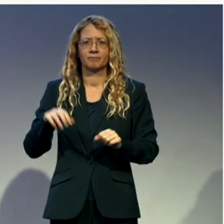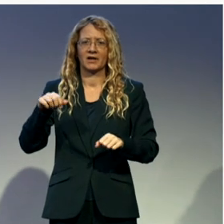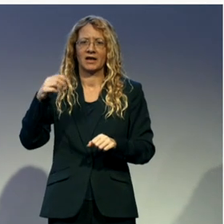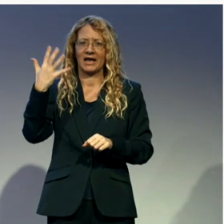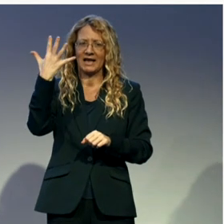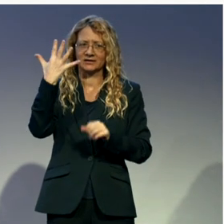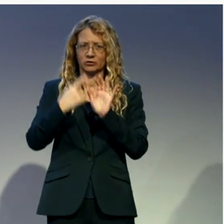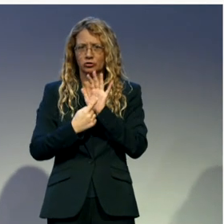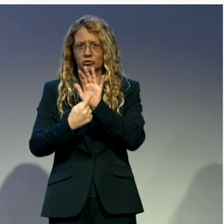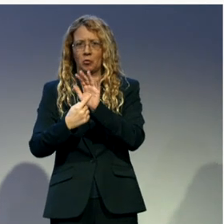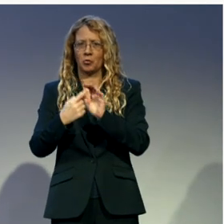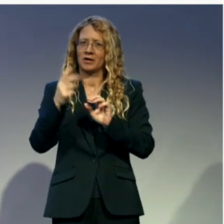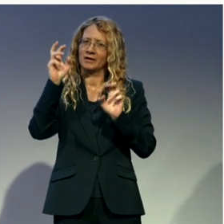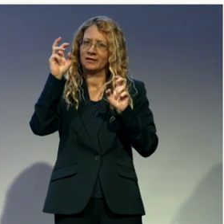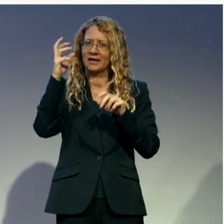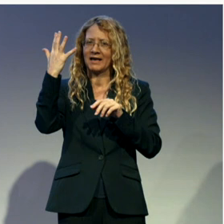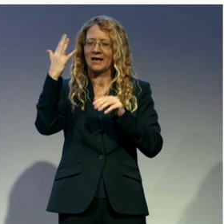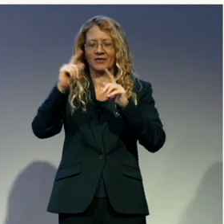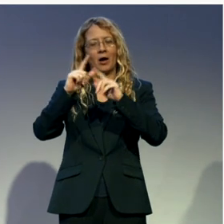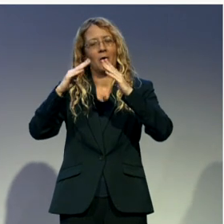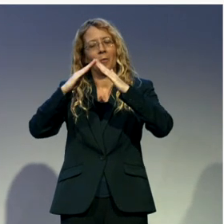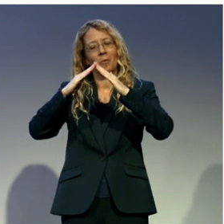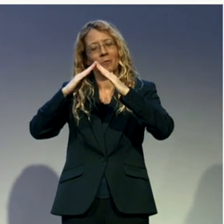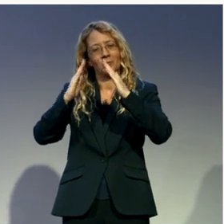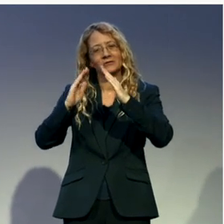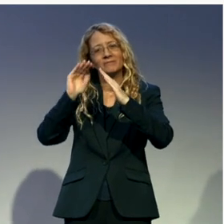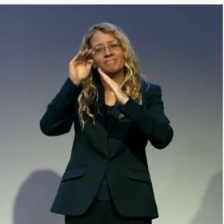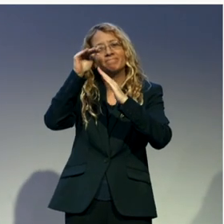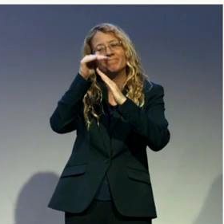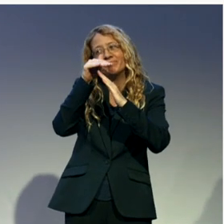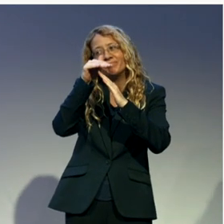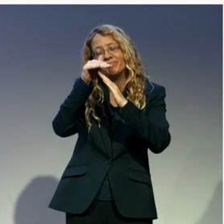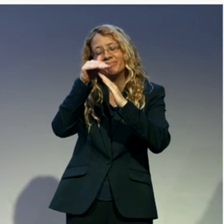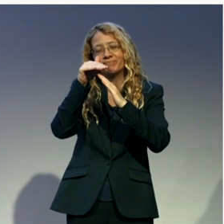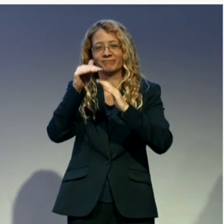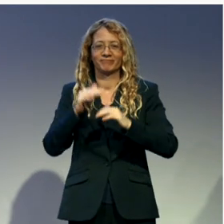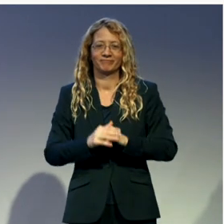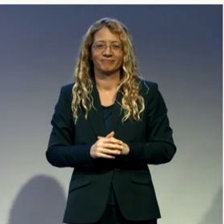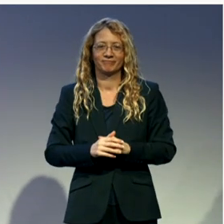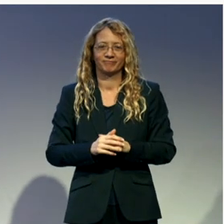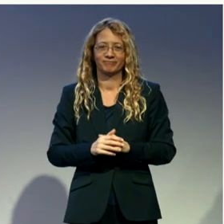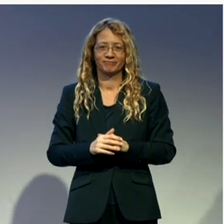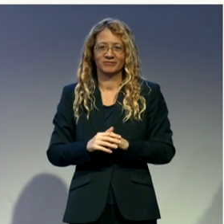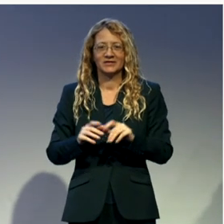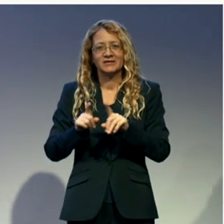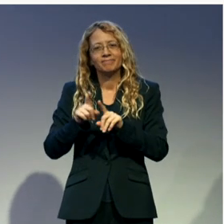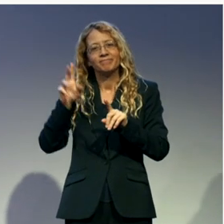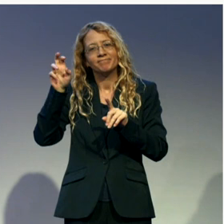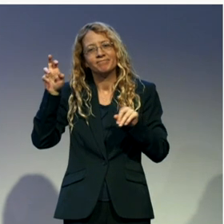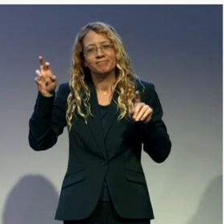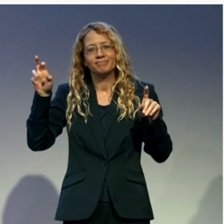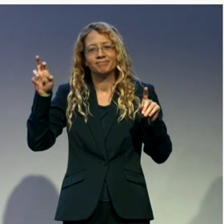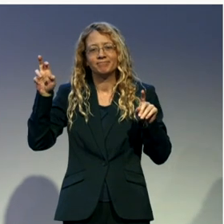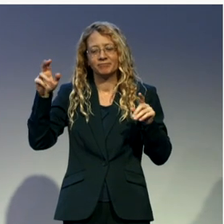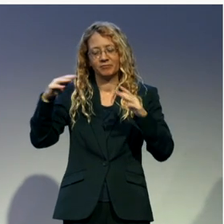house, yeah, to show that you provide sheltered housing for traumatized women so that they can feel safe